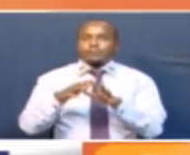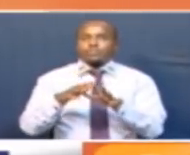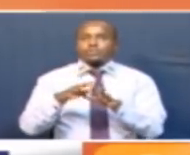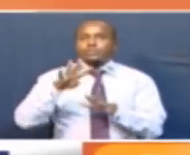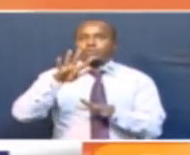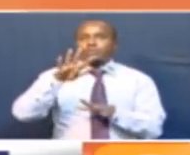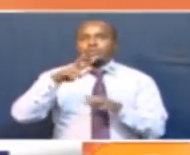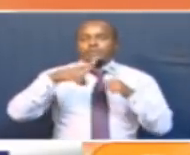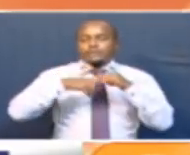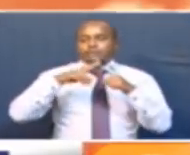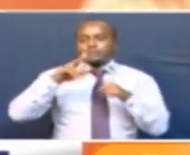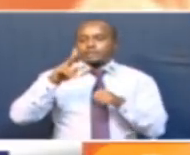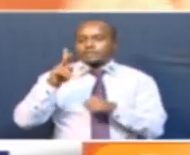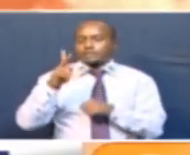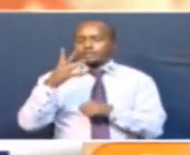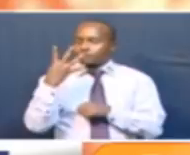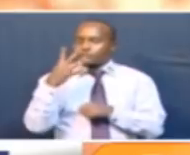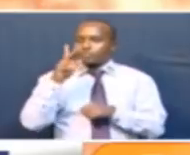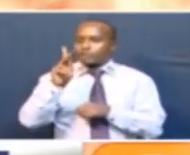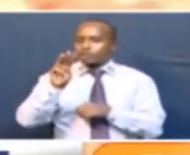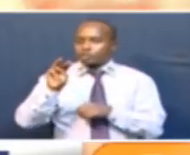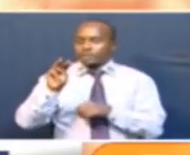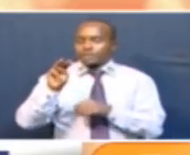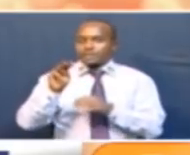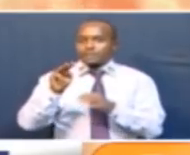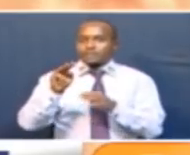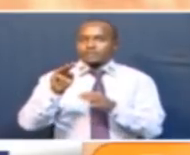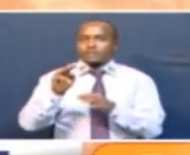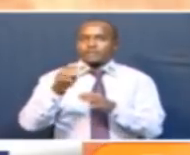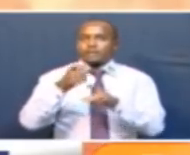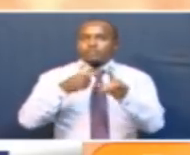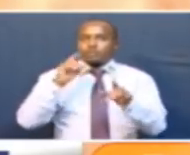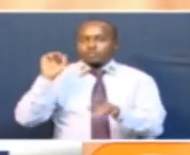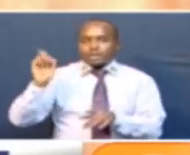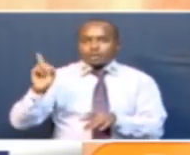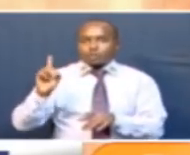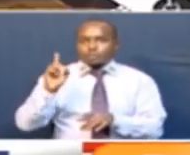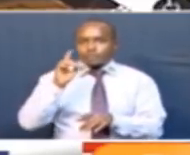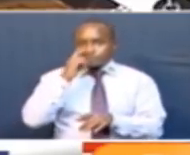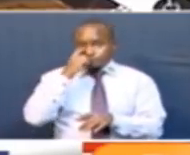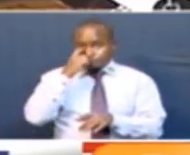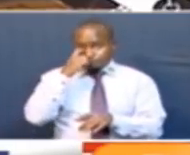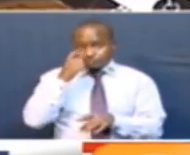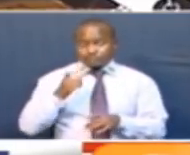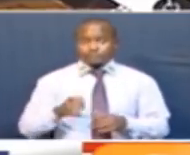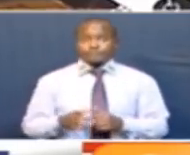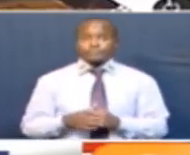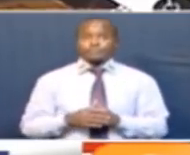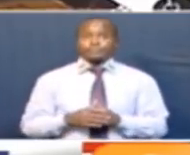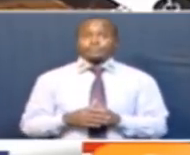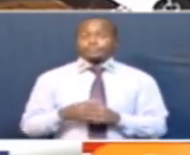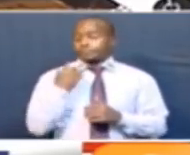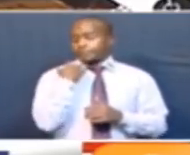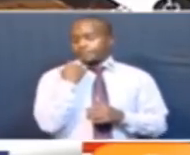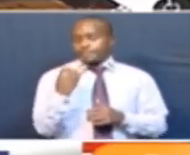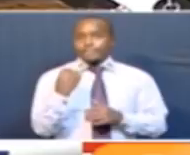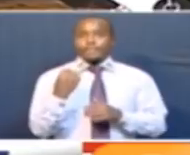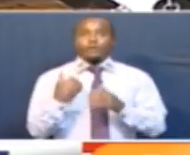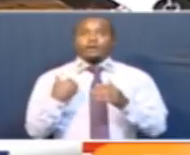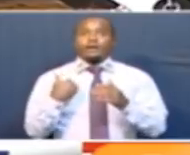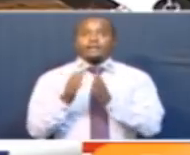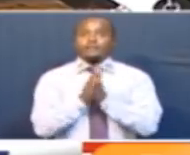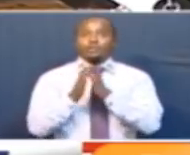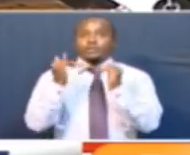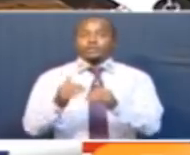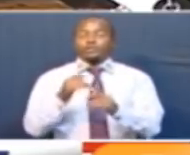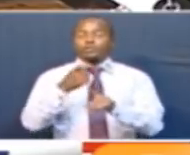or 74 kilometers away from Nairobi and over the Aberdares. Now, a short while ago, we got this update from